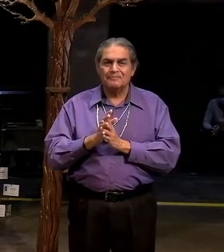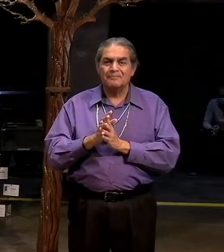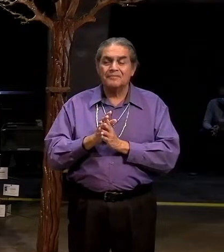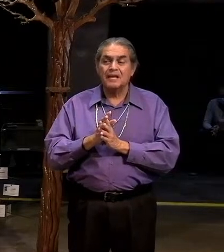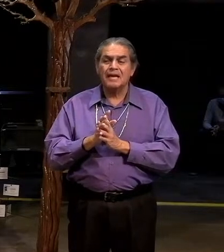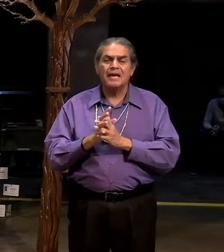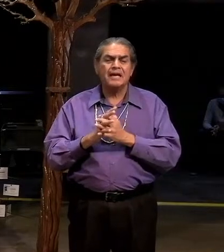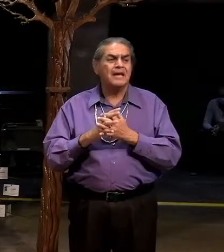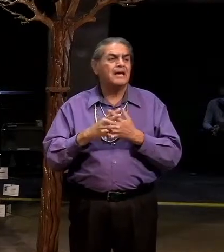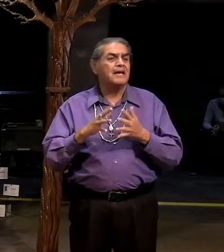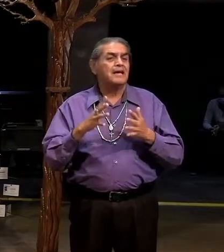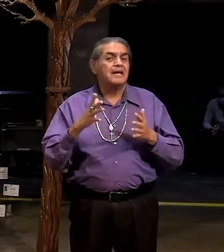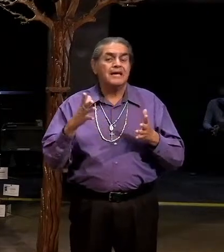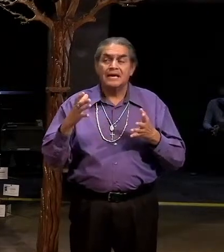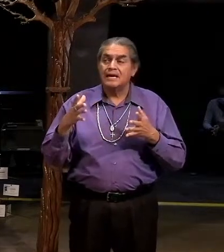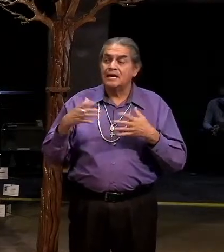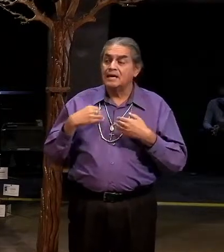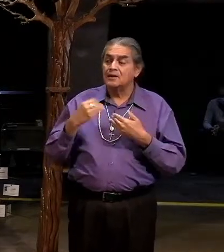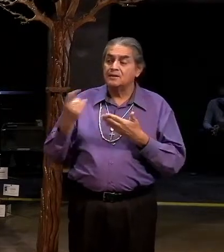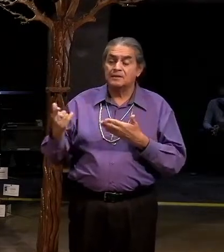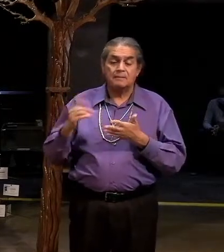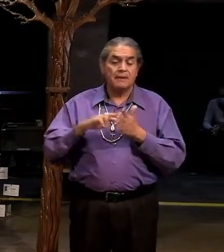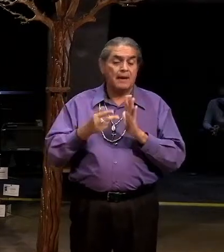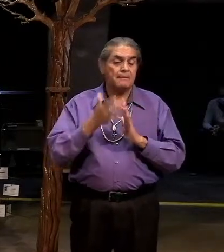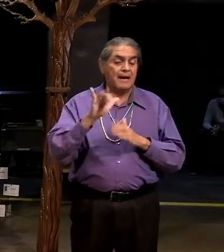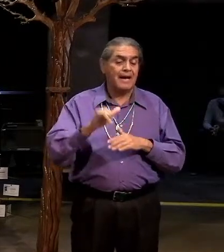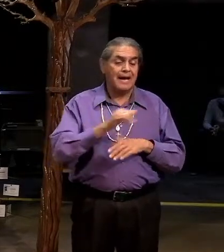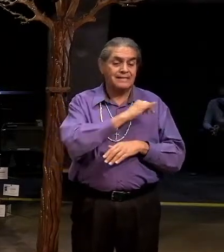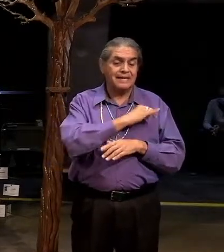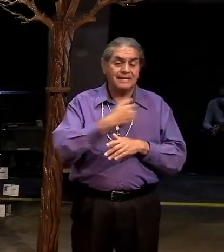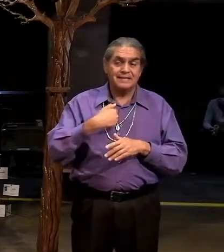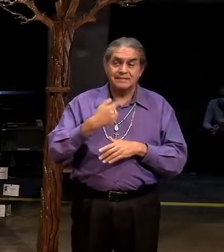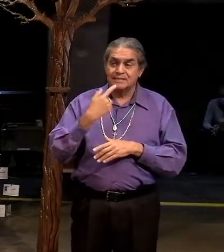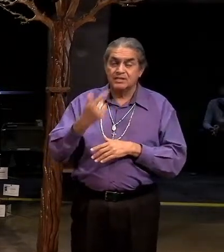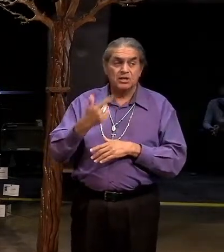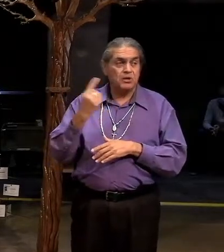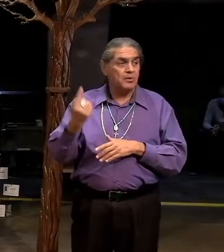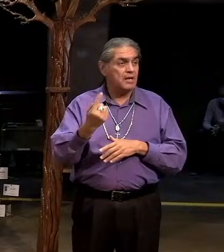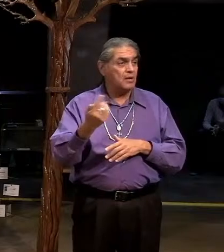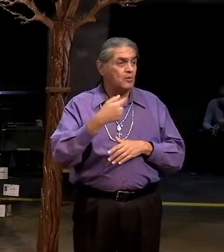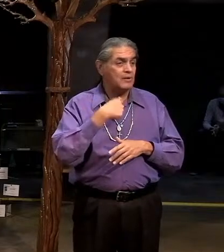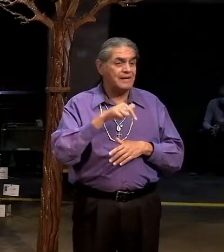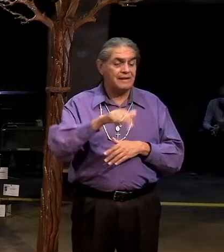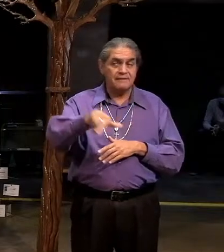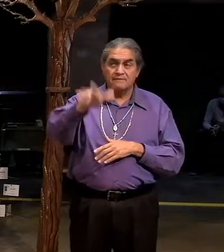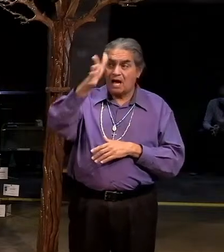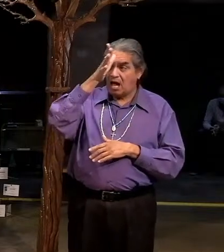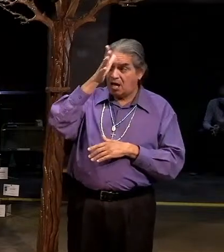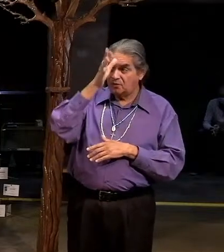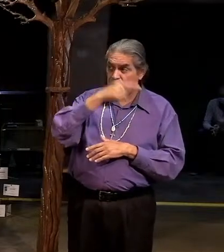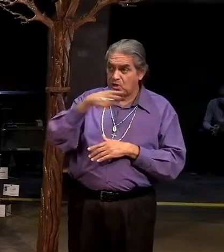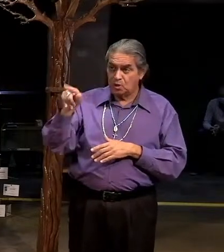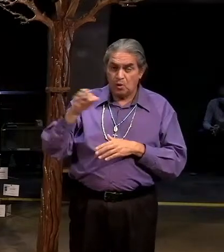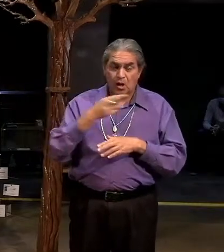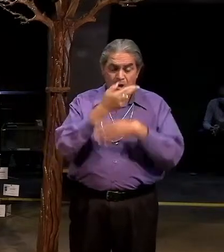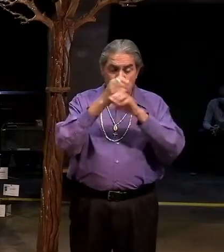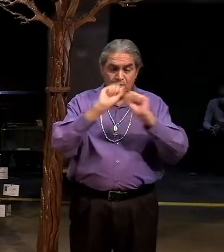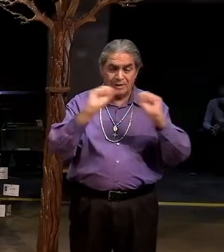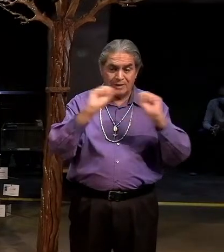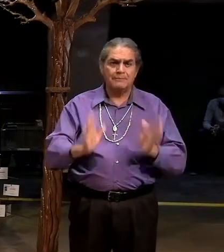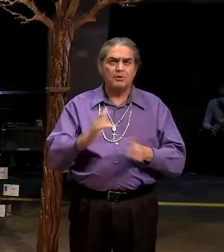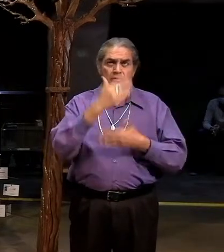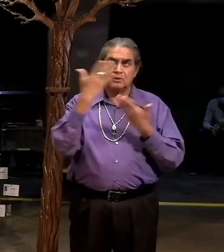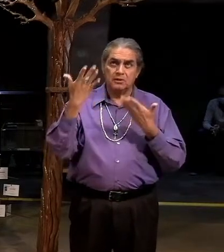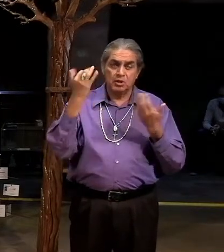It is the lament of Isaiah that says that you are not only Father, you are Redeemer, and